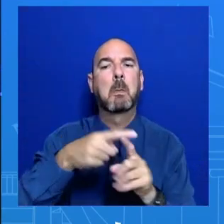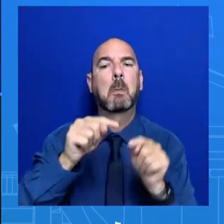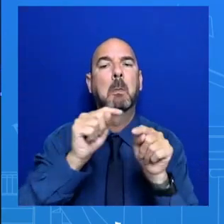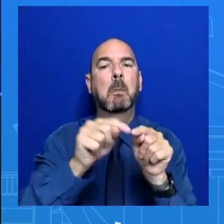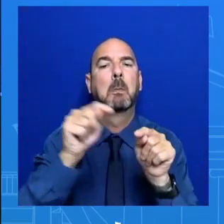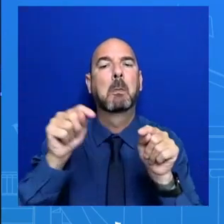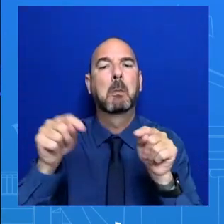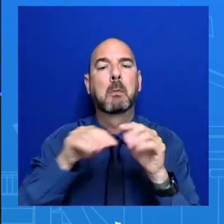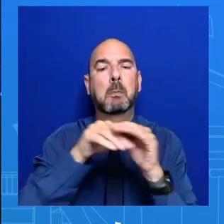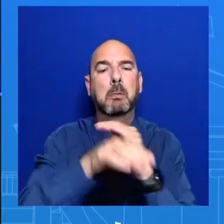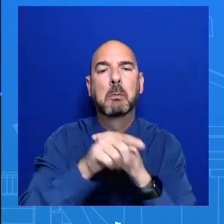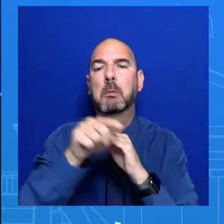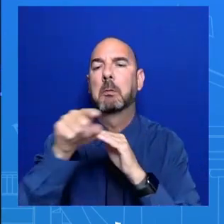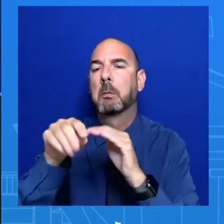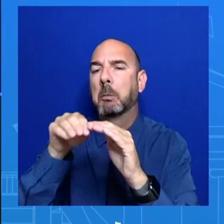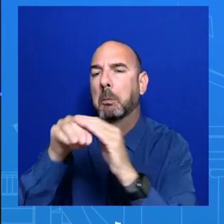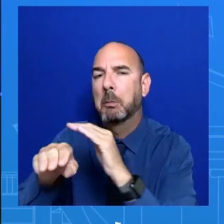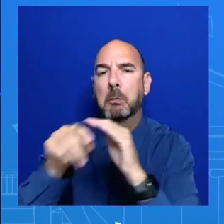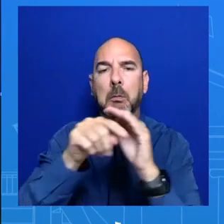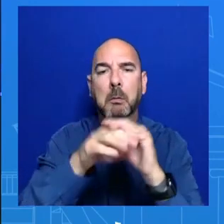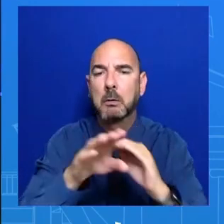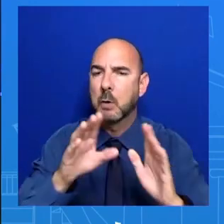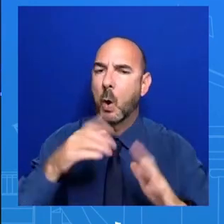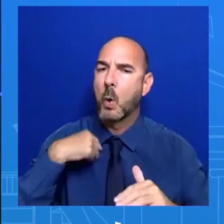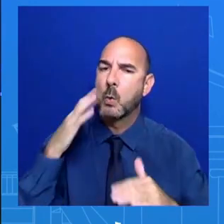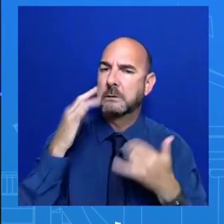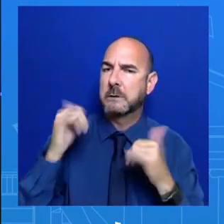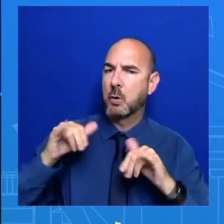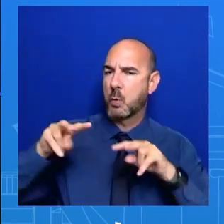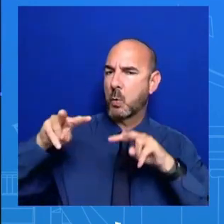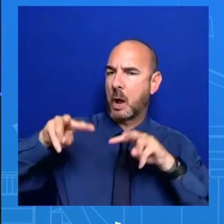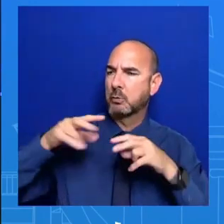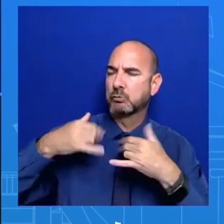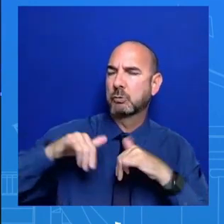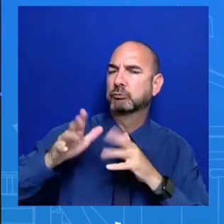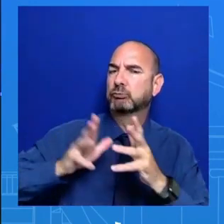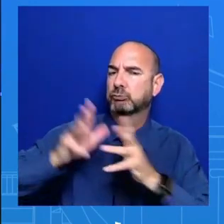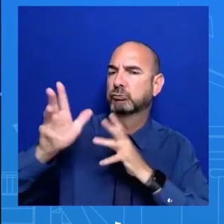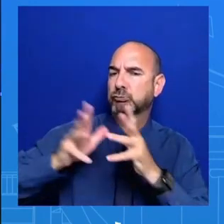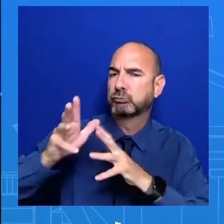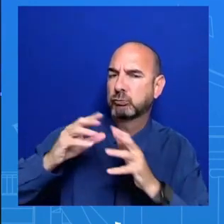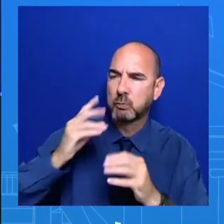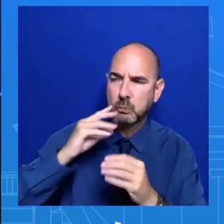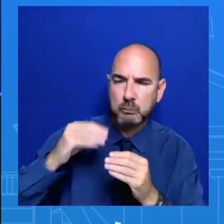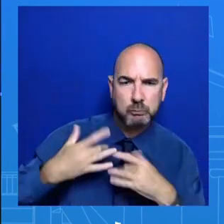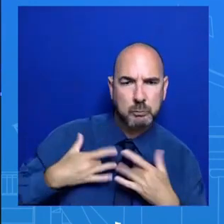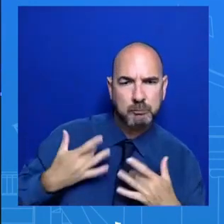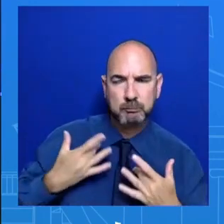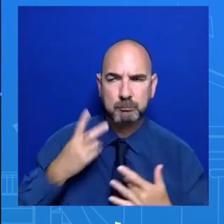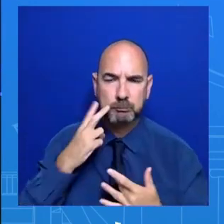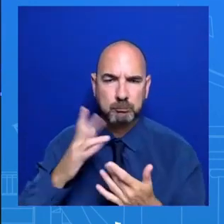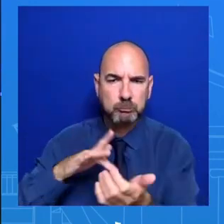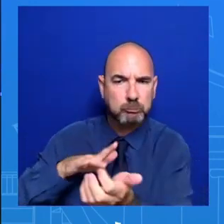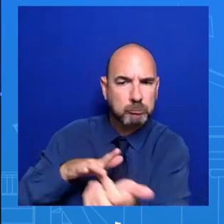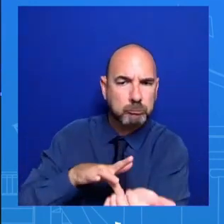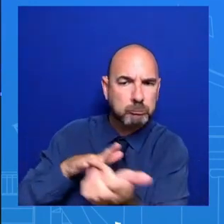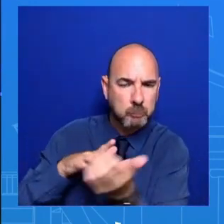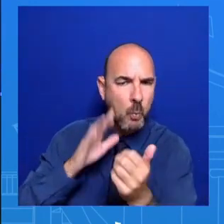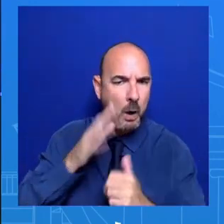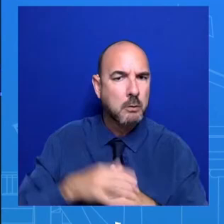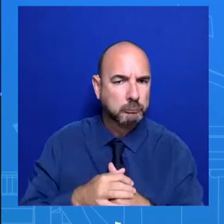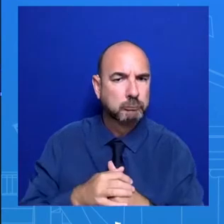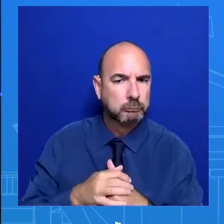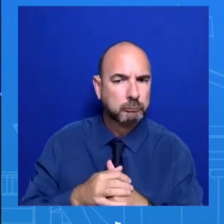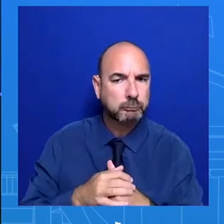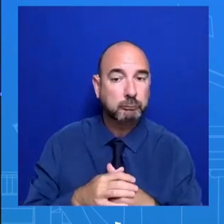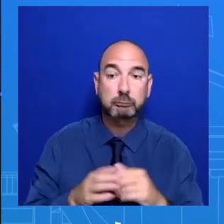obviously remain closely engaged with the Israeli government as we go. That's how we see the situation right now. Yeah. Thank you, Jake. Did the U.S., did you in your